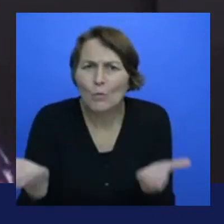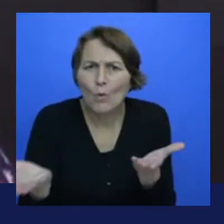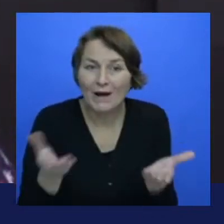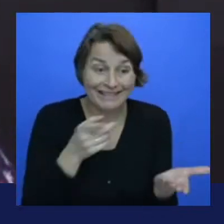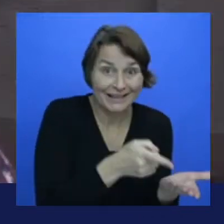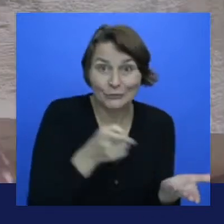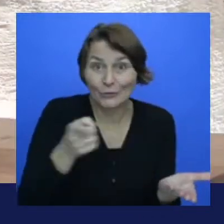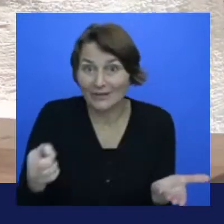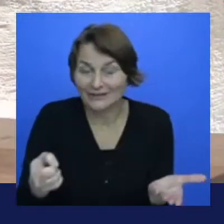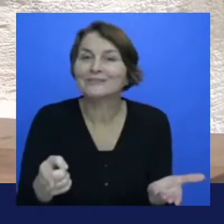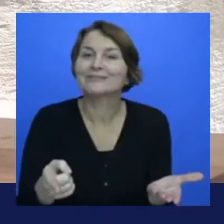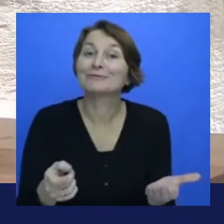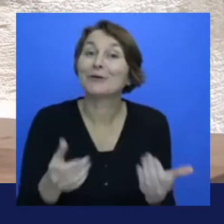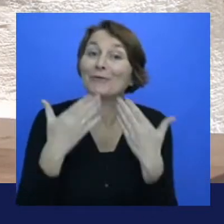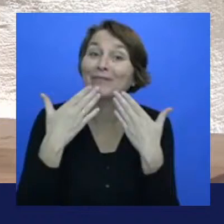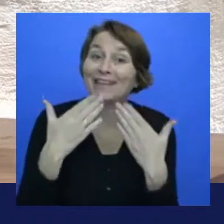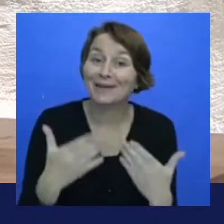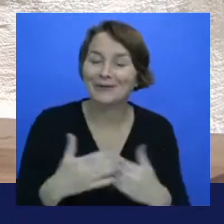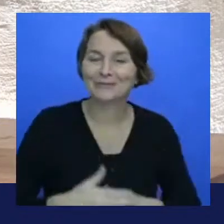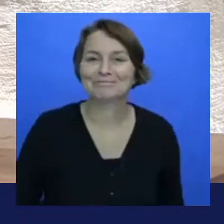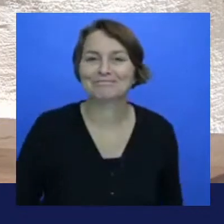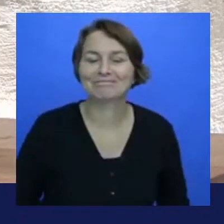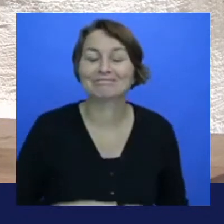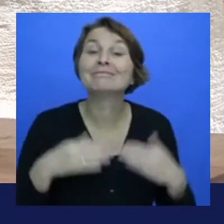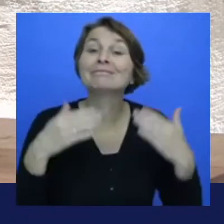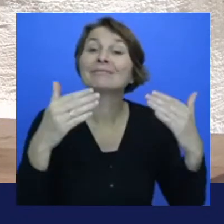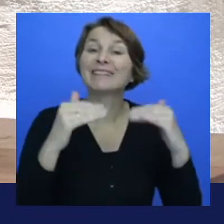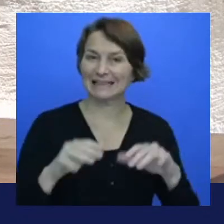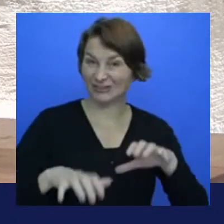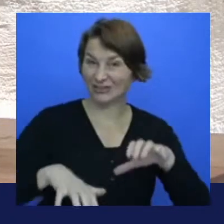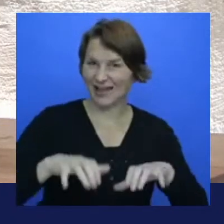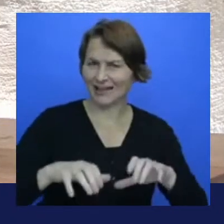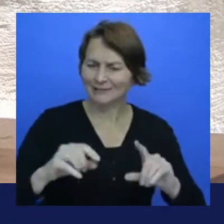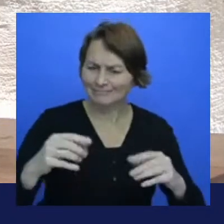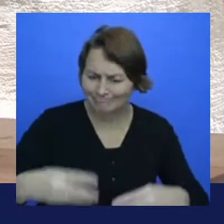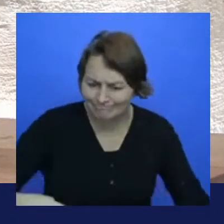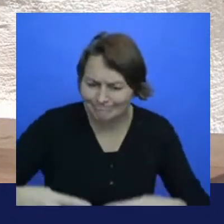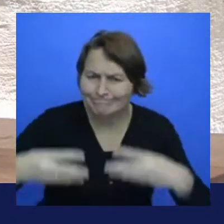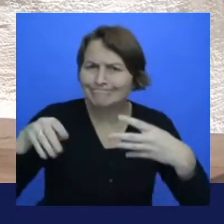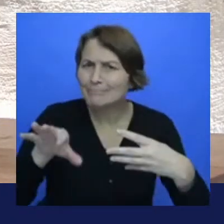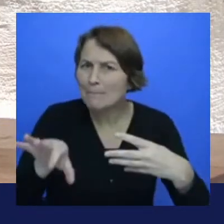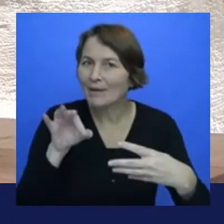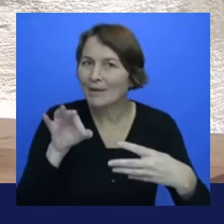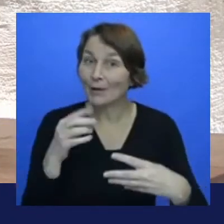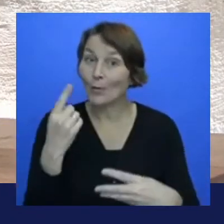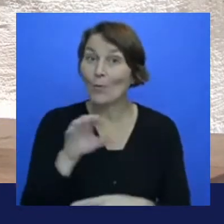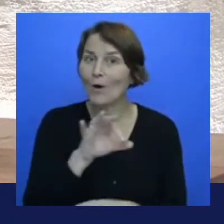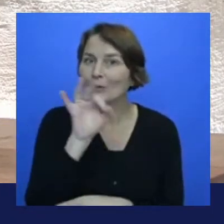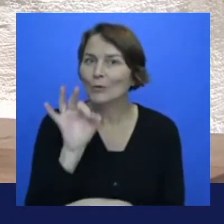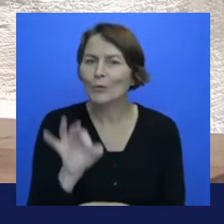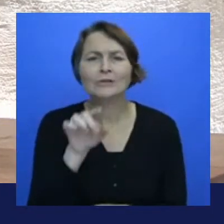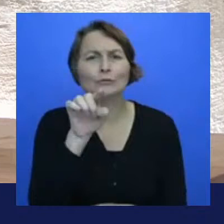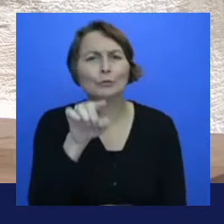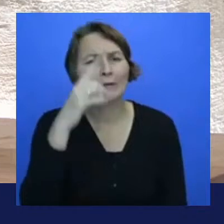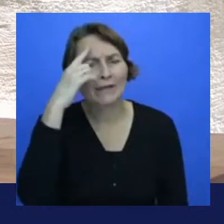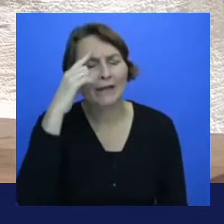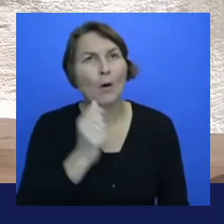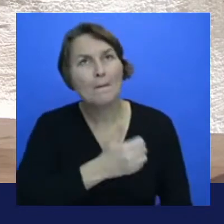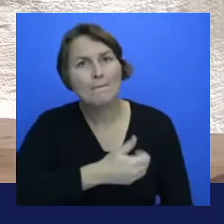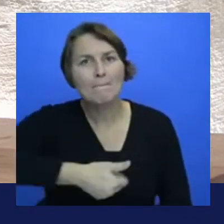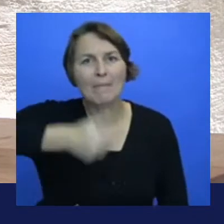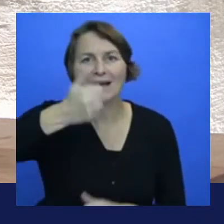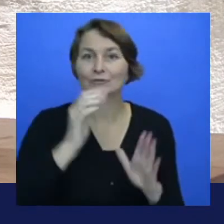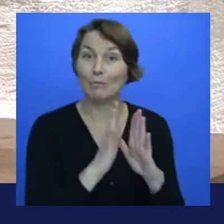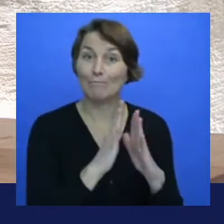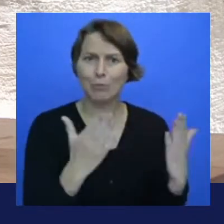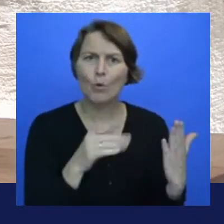to the next question. What articles or books do you recommend for a person starting to use AI